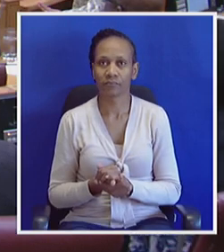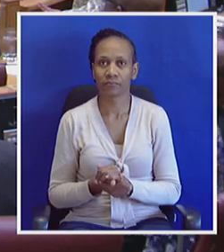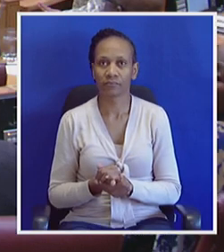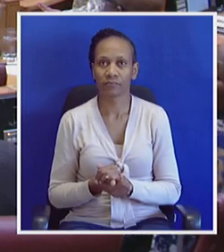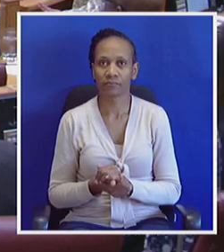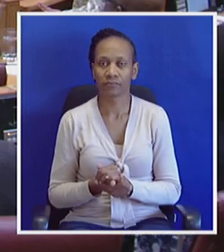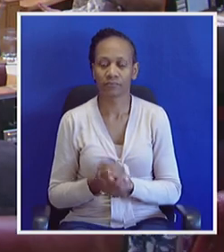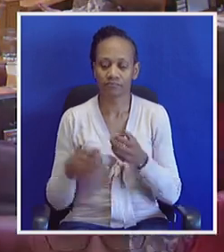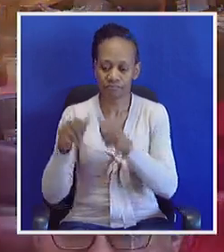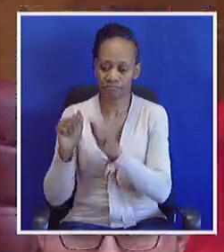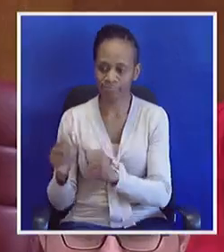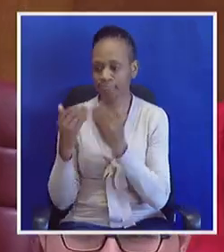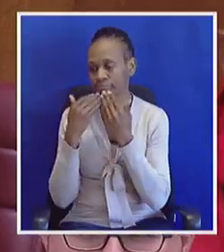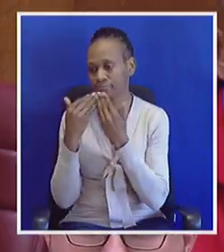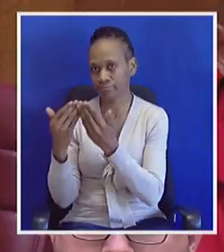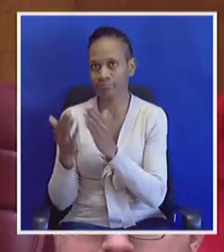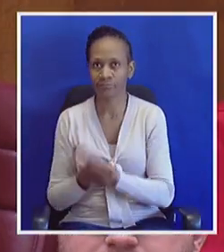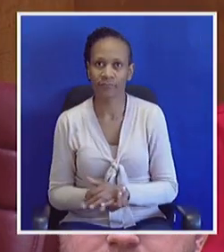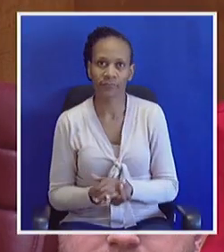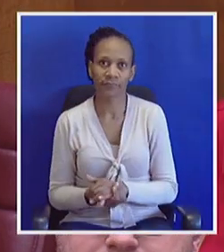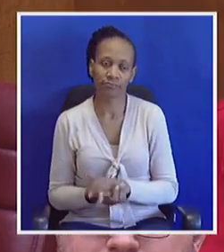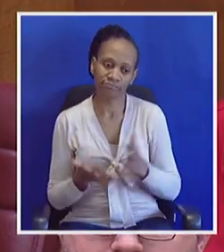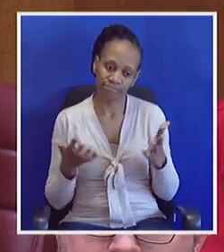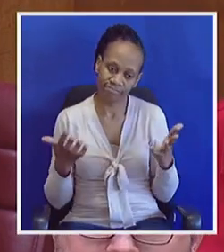Thank you, Honorable Chair.